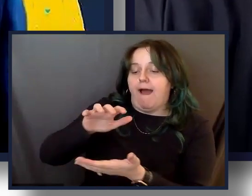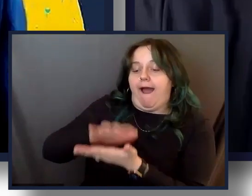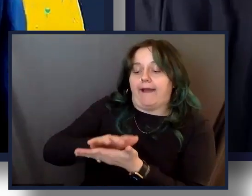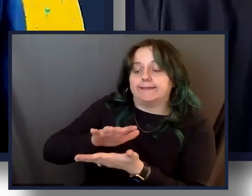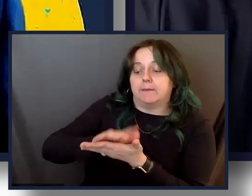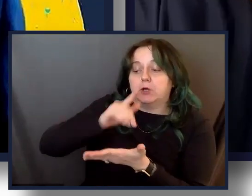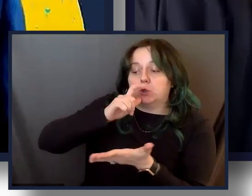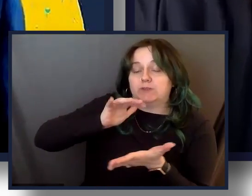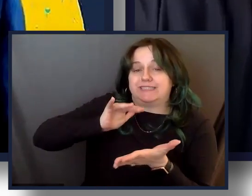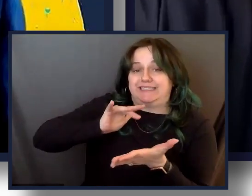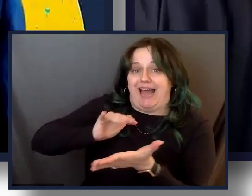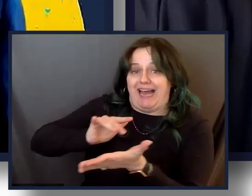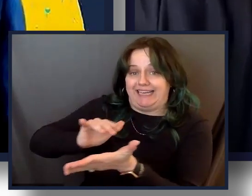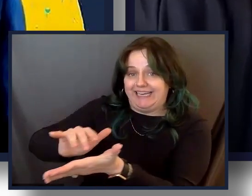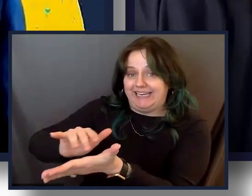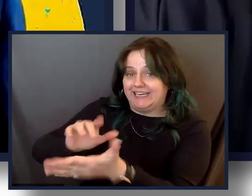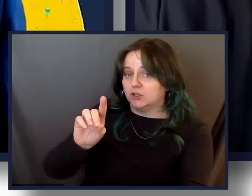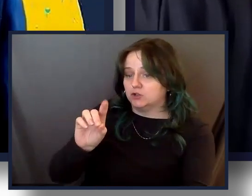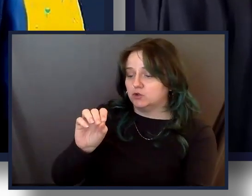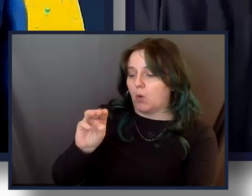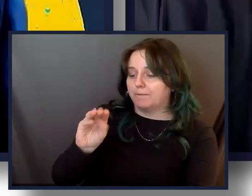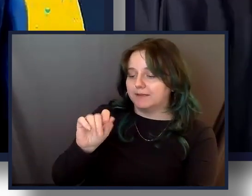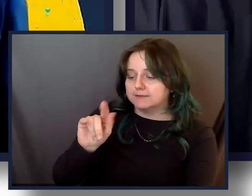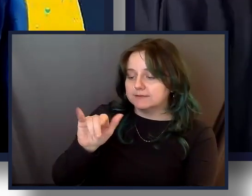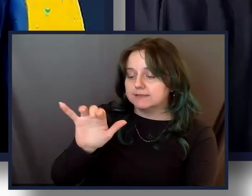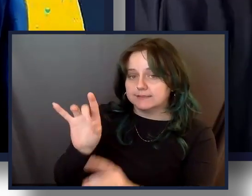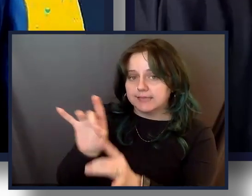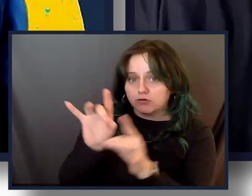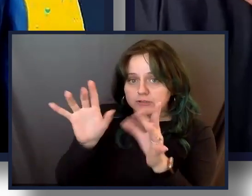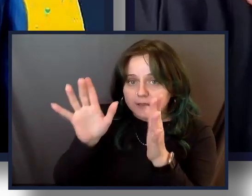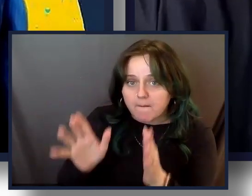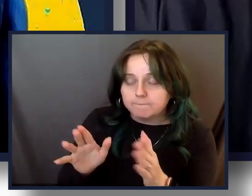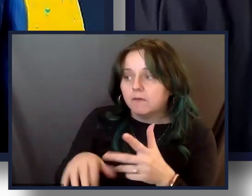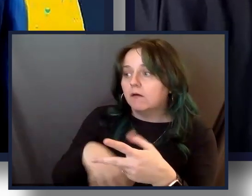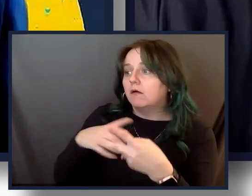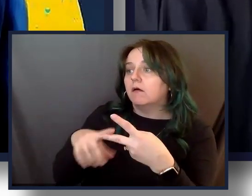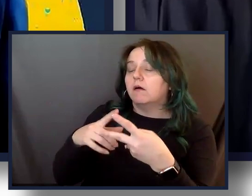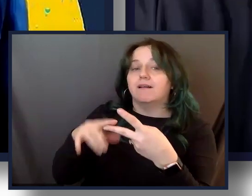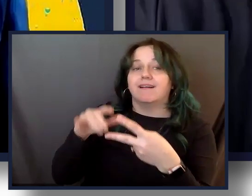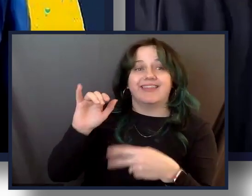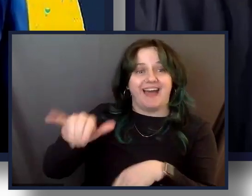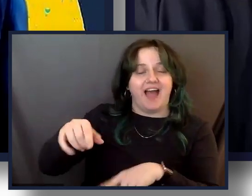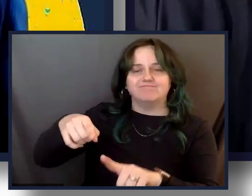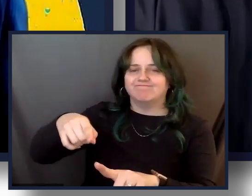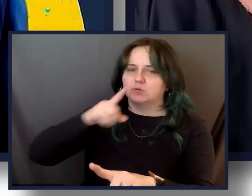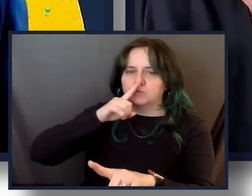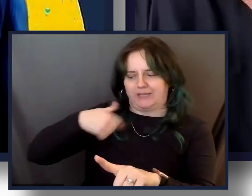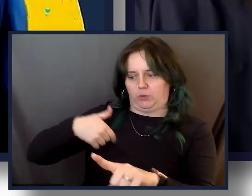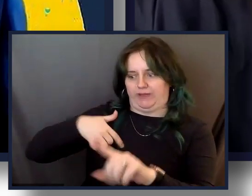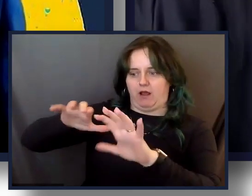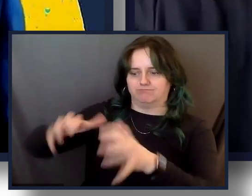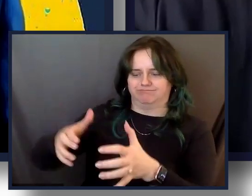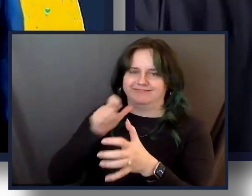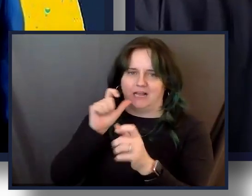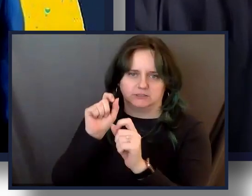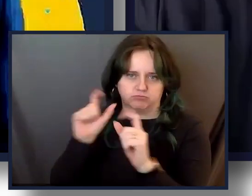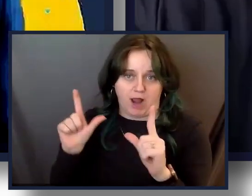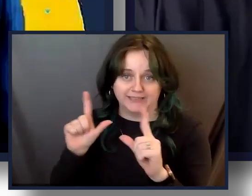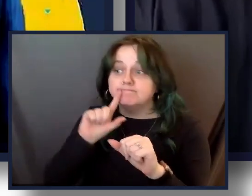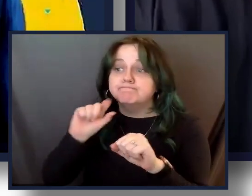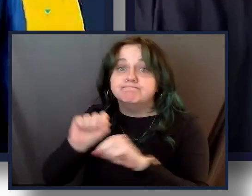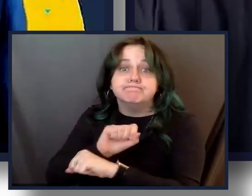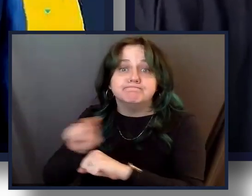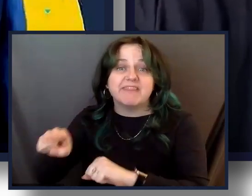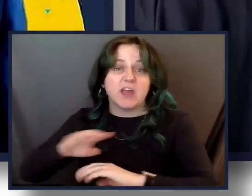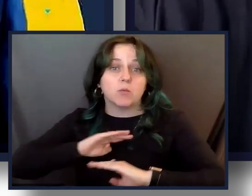study domestic terrorism and political violence, they were certainly not surprised, and actually relieved that January